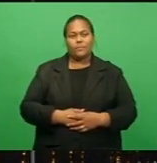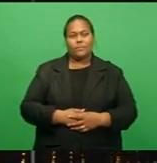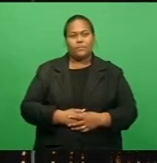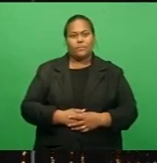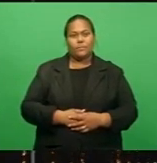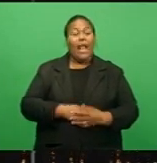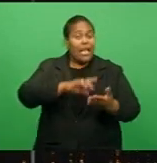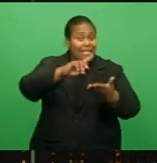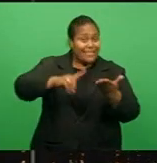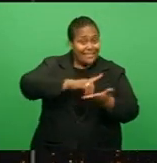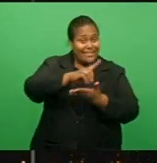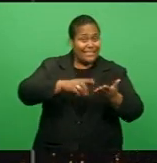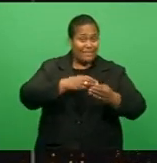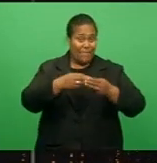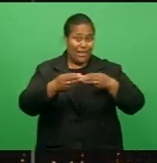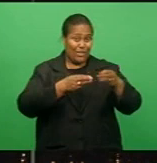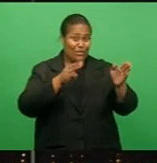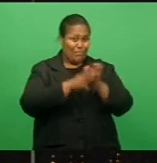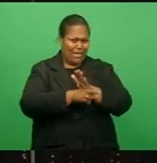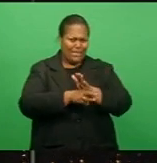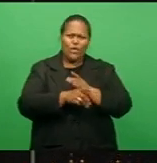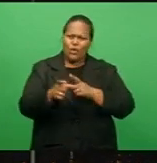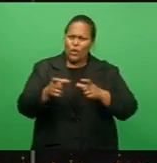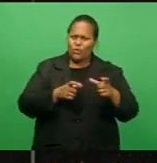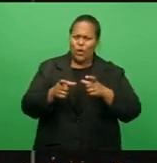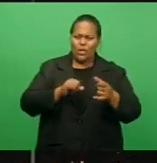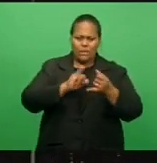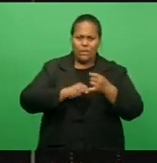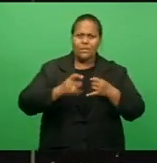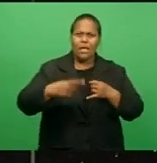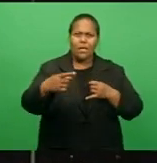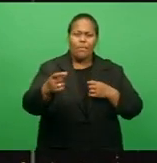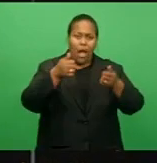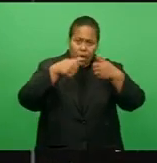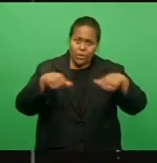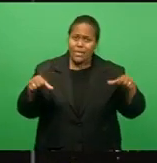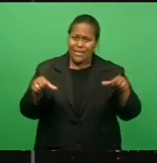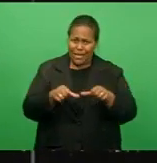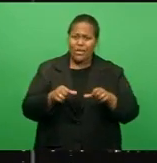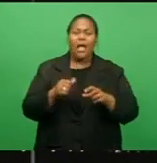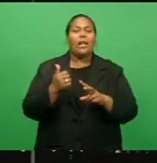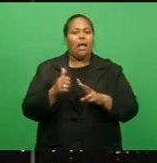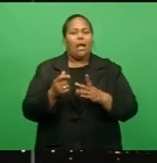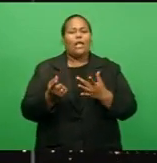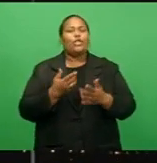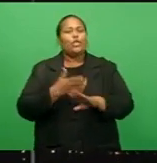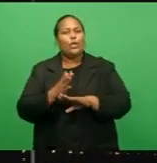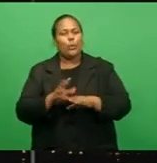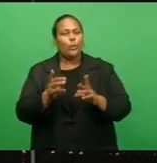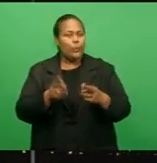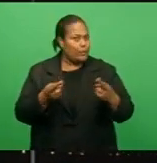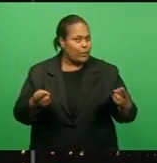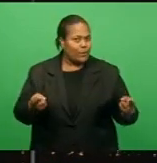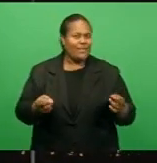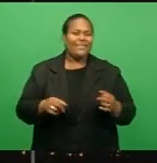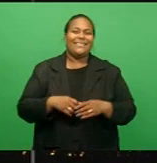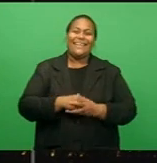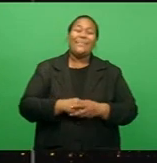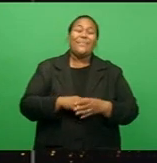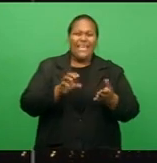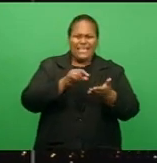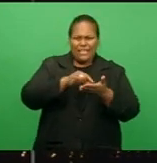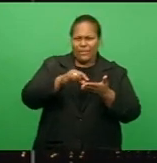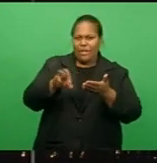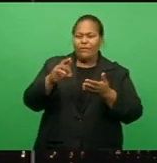Pest and diseases management, sustainable agriculture and genetic resources are some of the major focus of the Secretariat of the South Pacific.